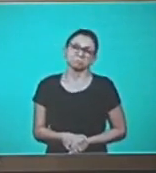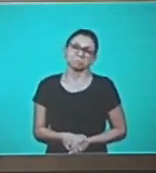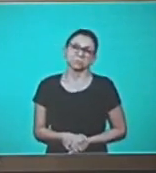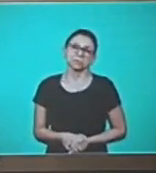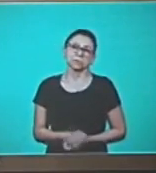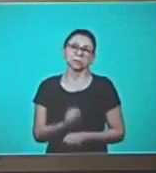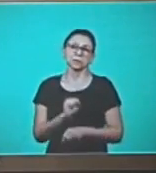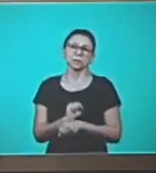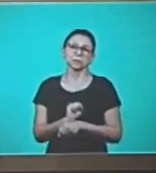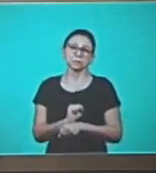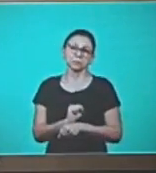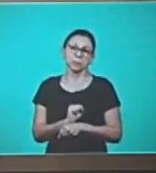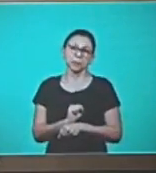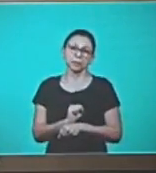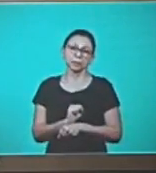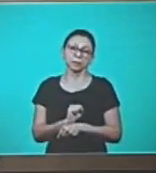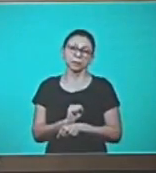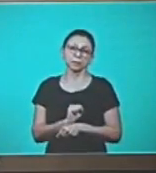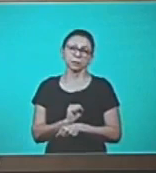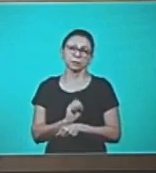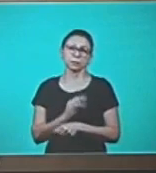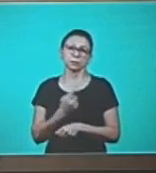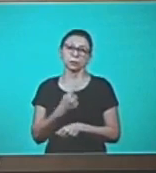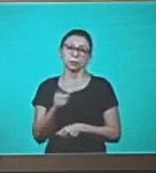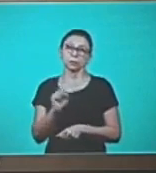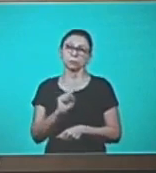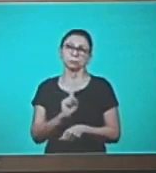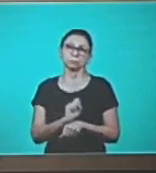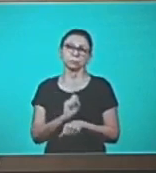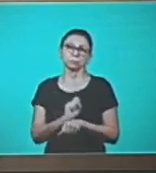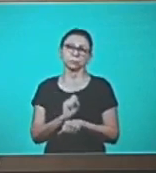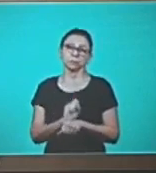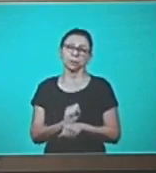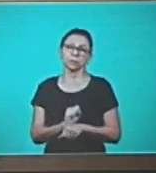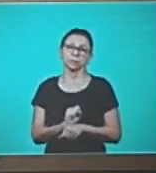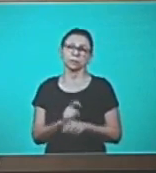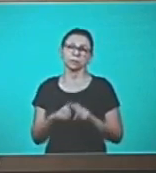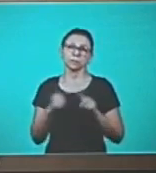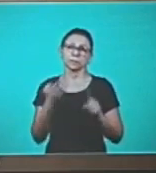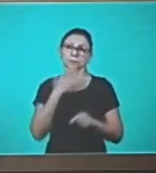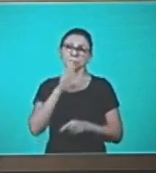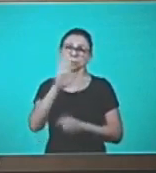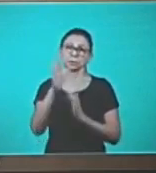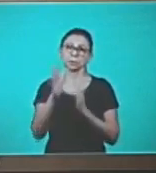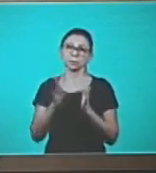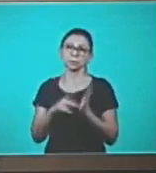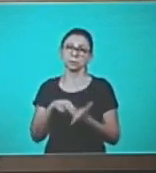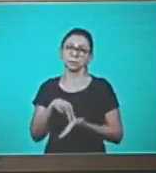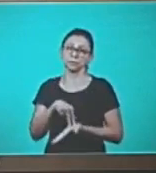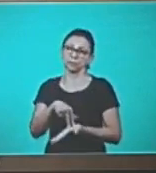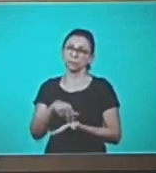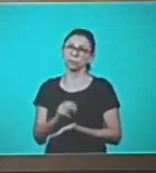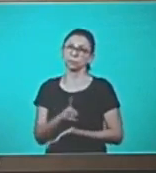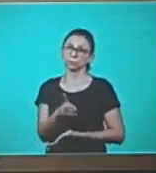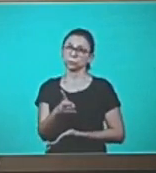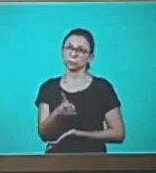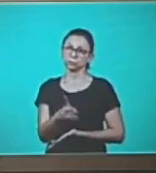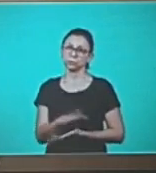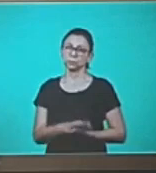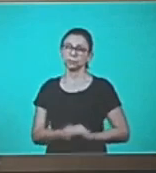is ready for it or not, the promise of the Lord Jesus is standing. And Peter,